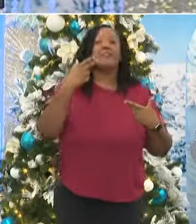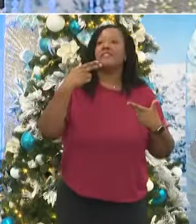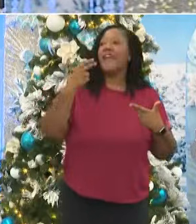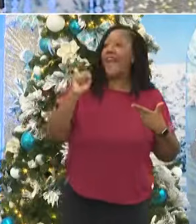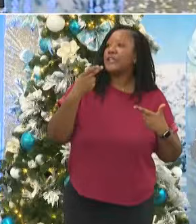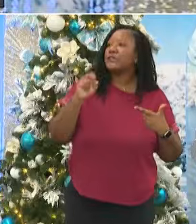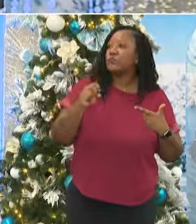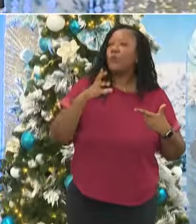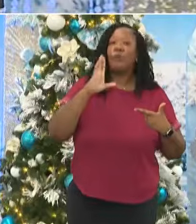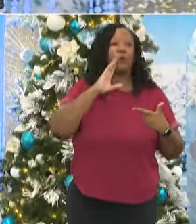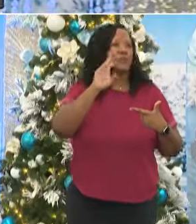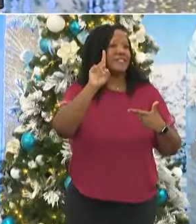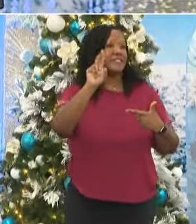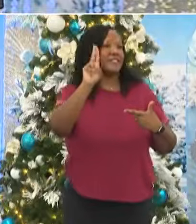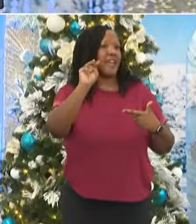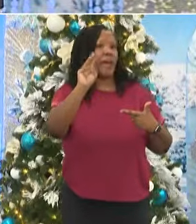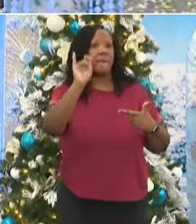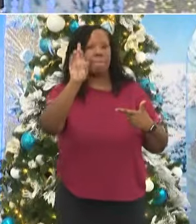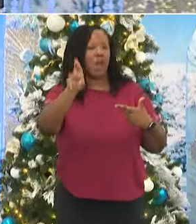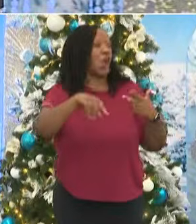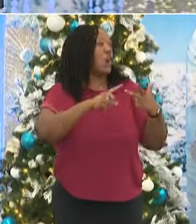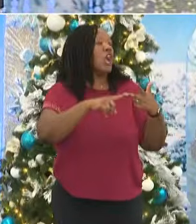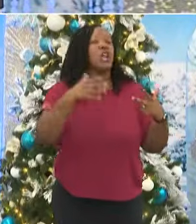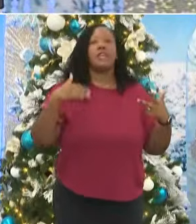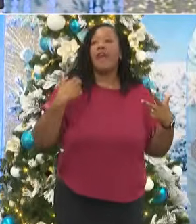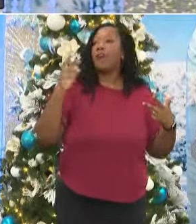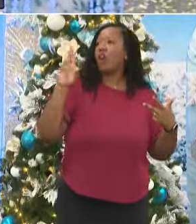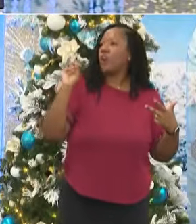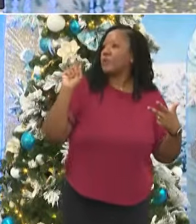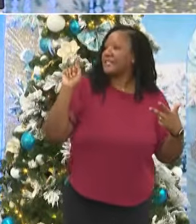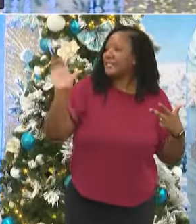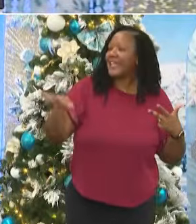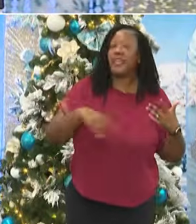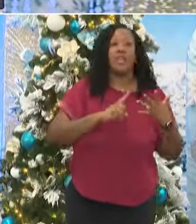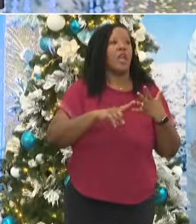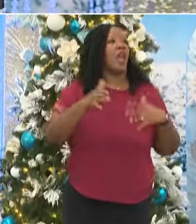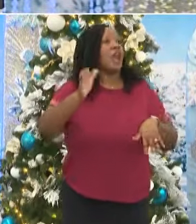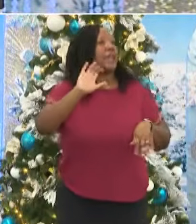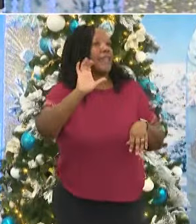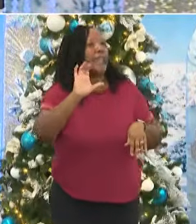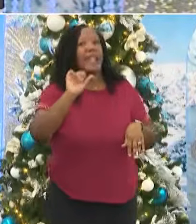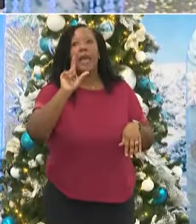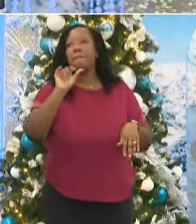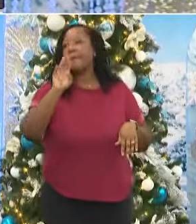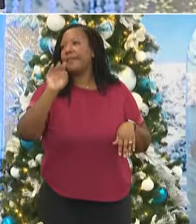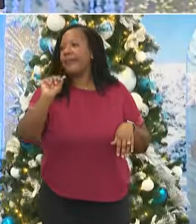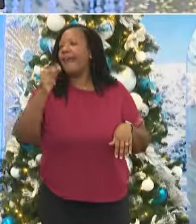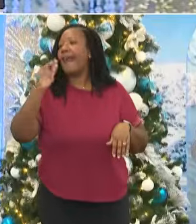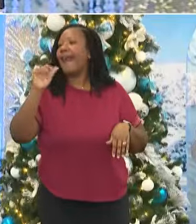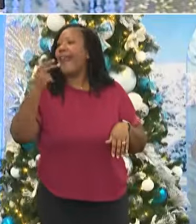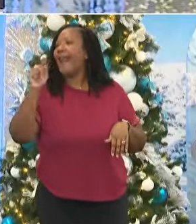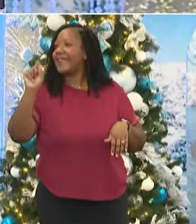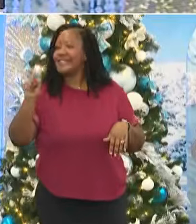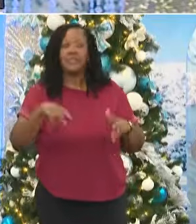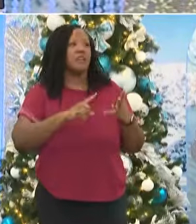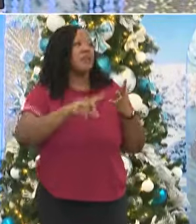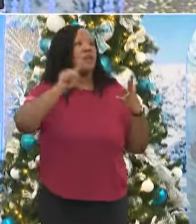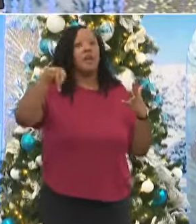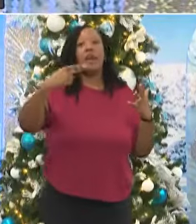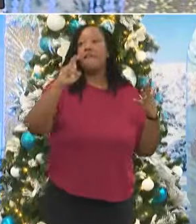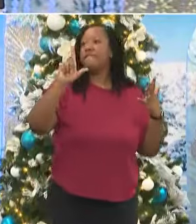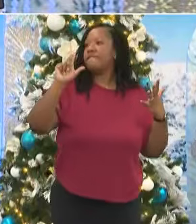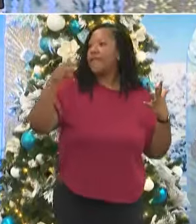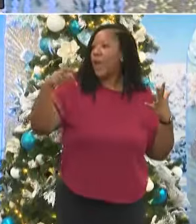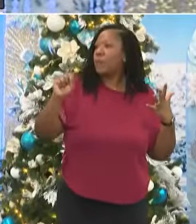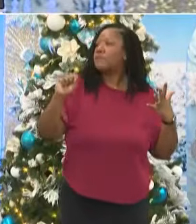Dunbar Senior High School. Shout out to the young people of Columbia Heights Education Campus. Shout out to Phelps Senior High School. We have